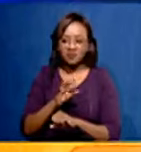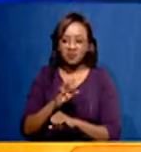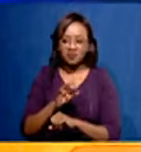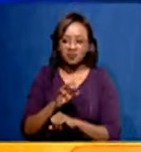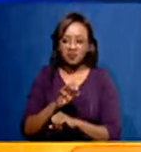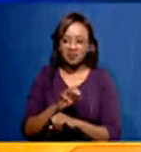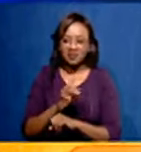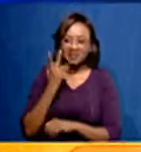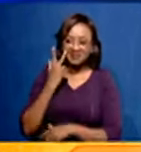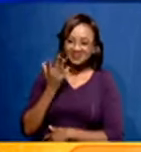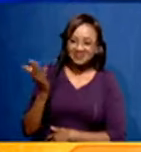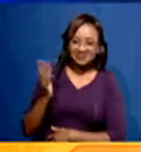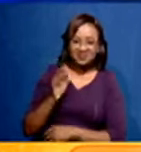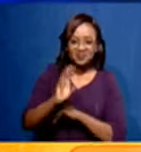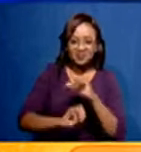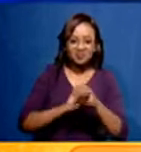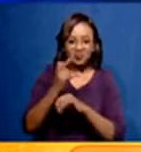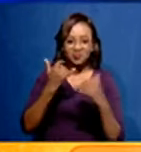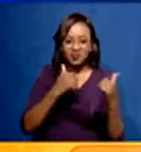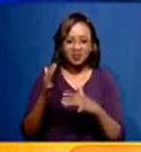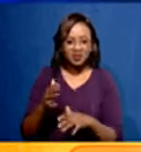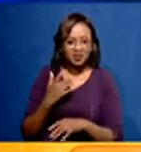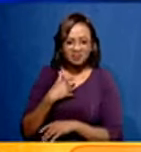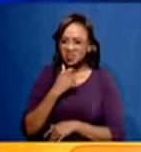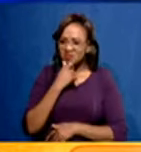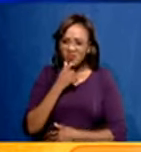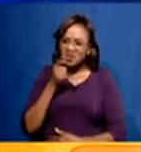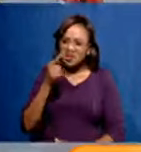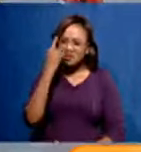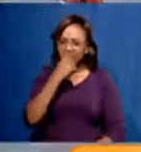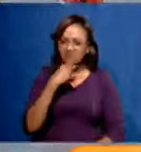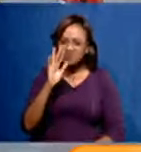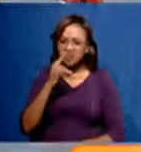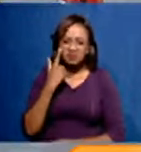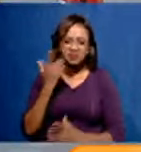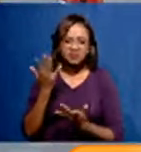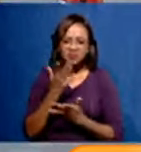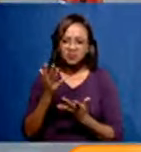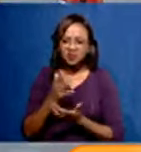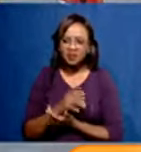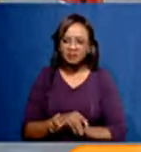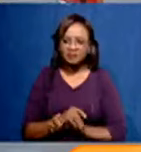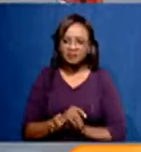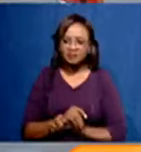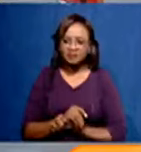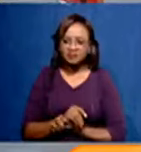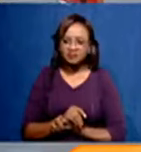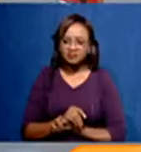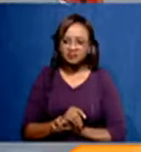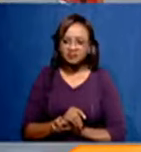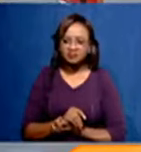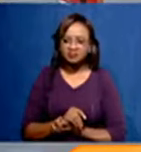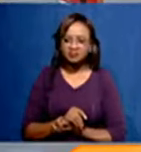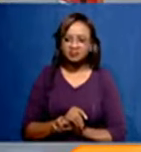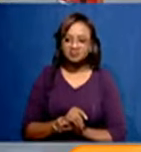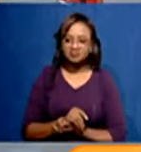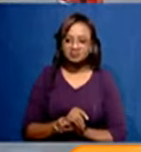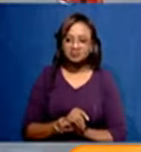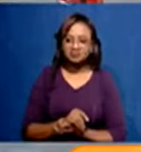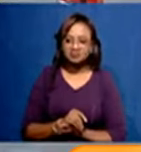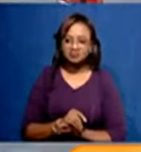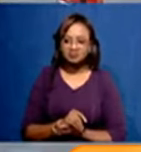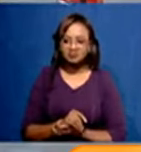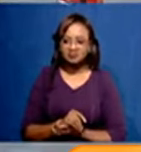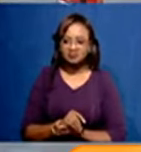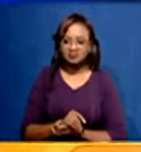Do I? You do. I've been looking at you and saying, where have I seen this face before? But there is similarity in the role of Chancellor and yeah. Star Trek. Why?